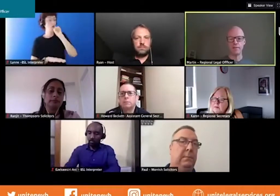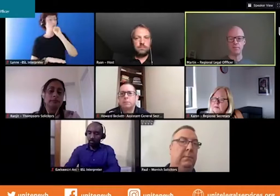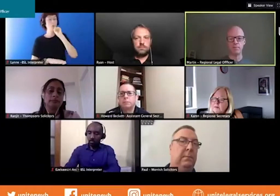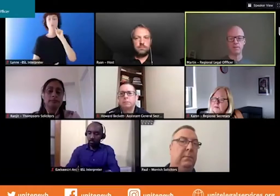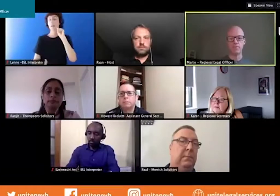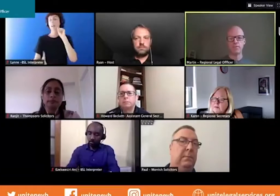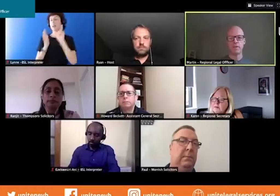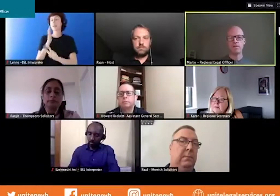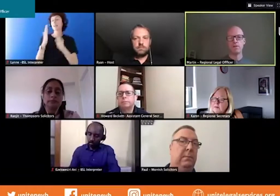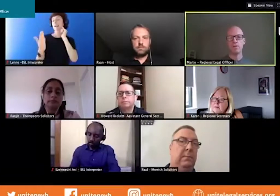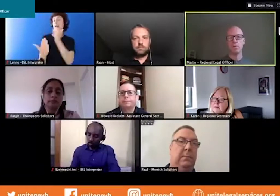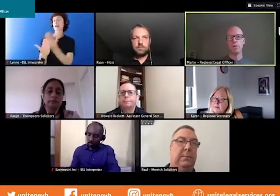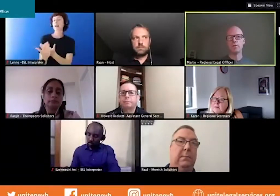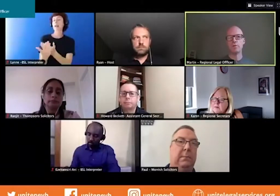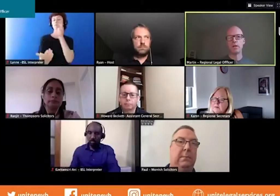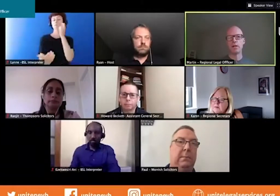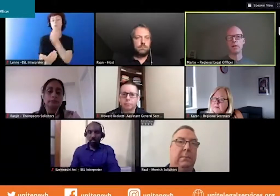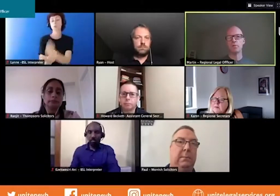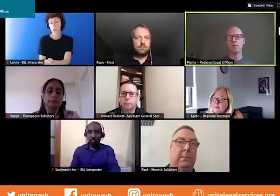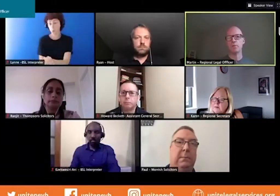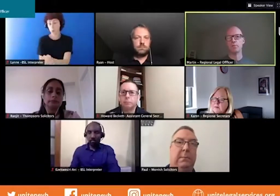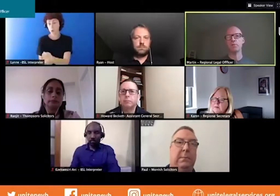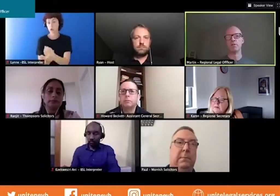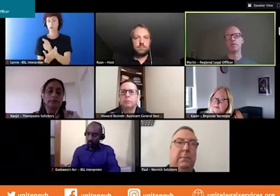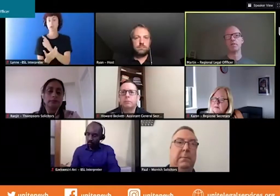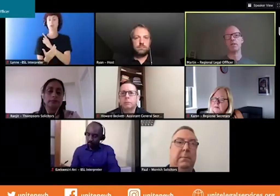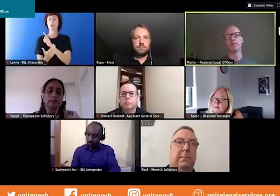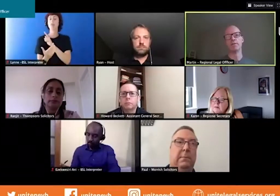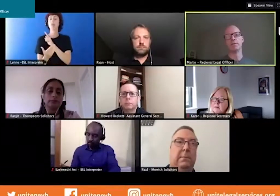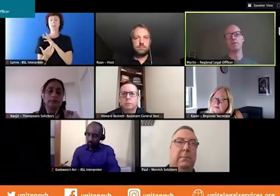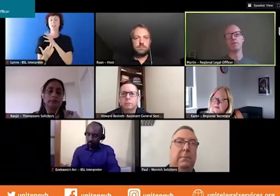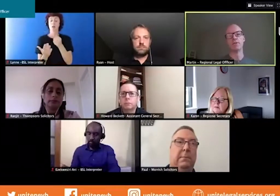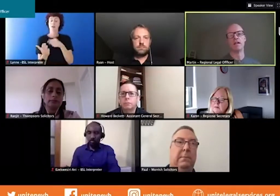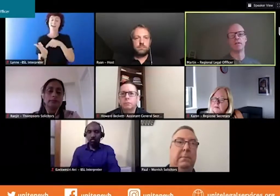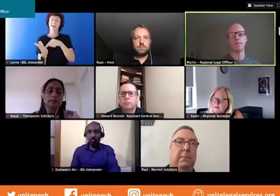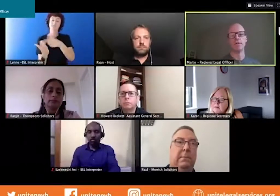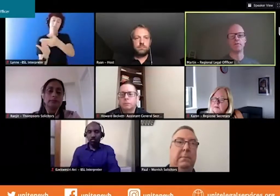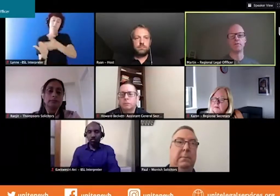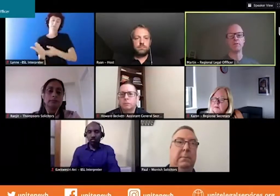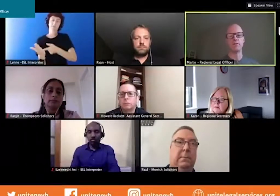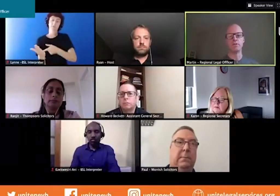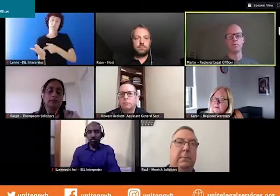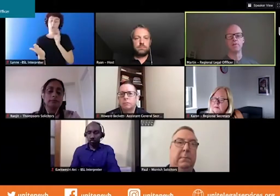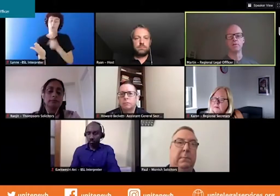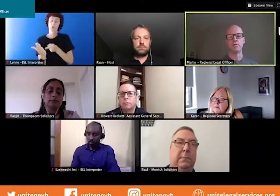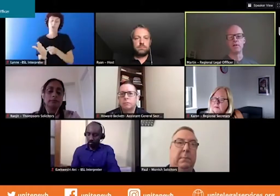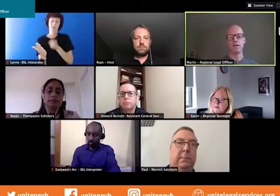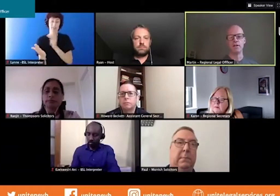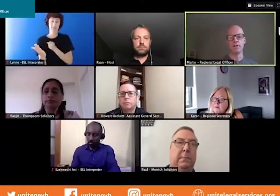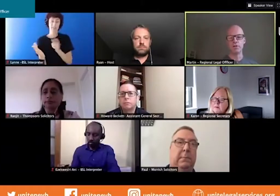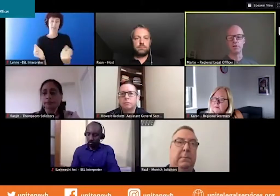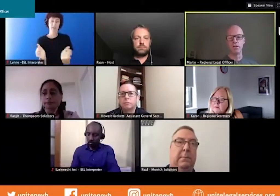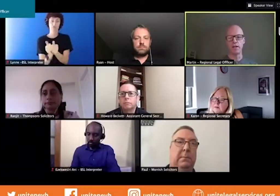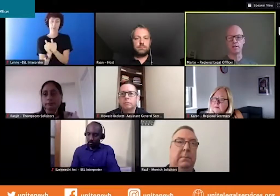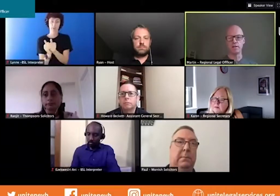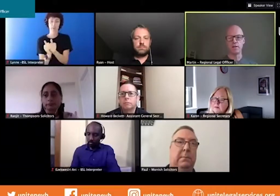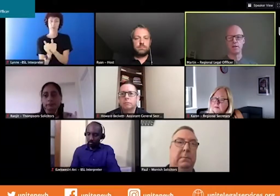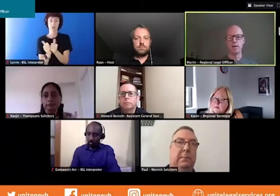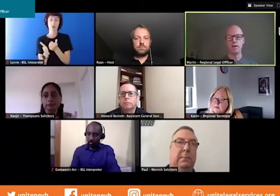them. So we would kind of use a settlement agreement whenever we're trying to